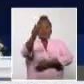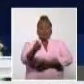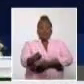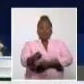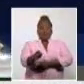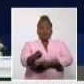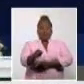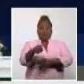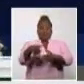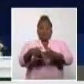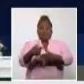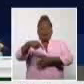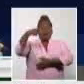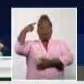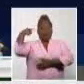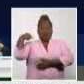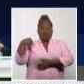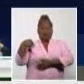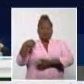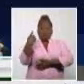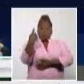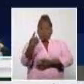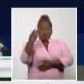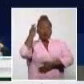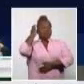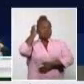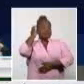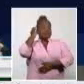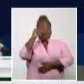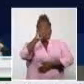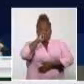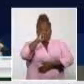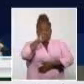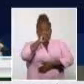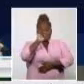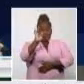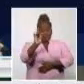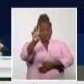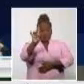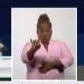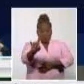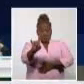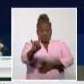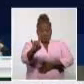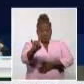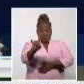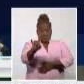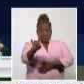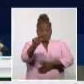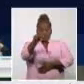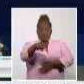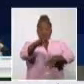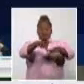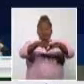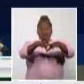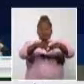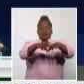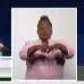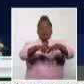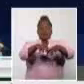group of conditions such as end-stage lung cancer, high blood